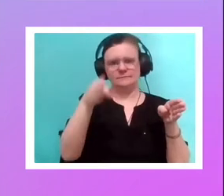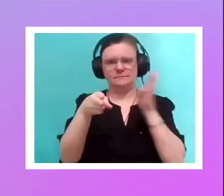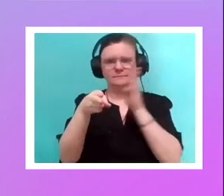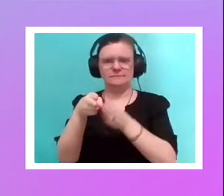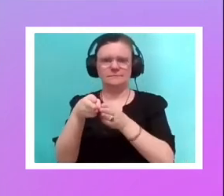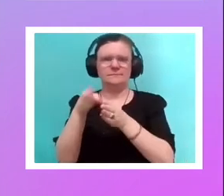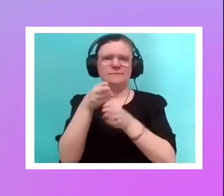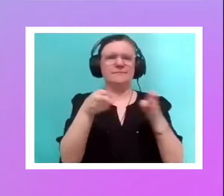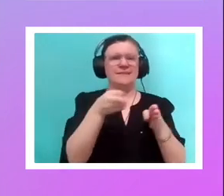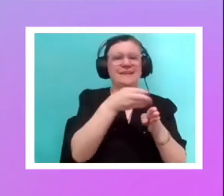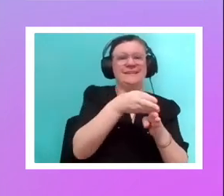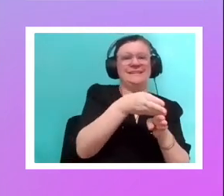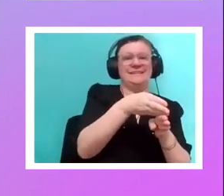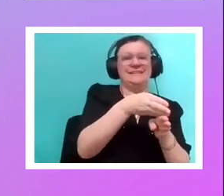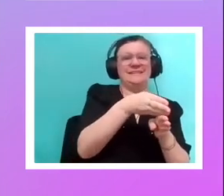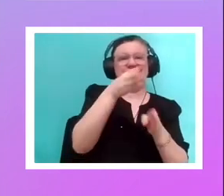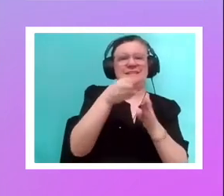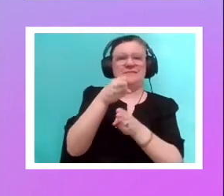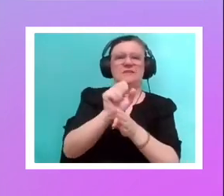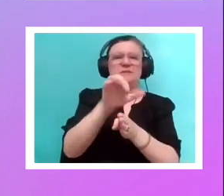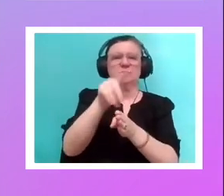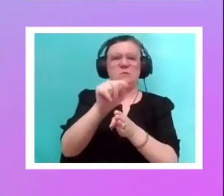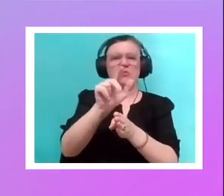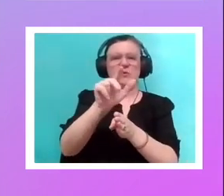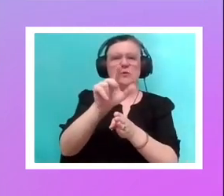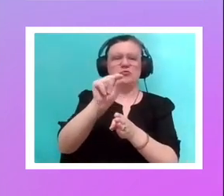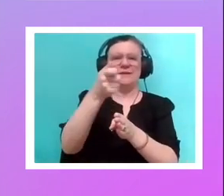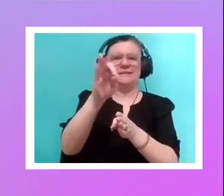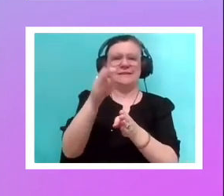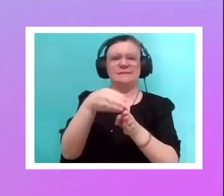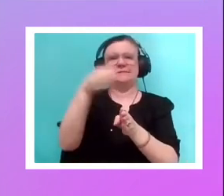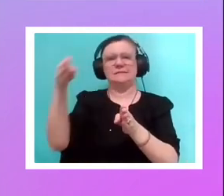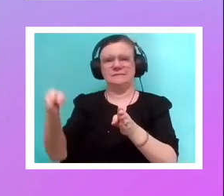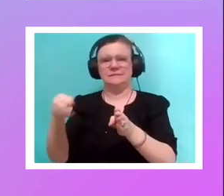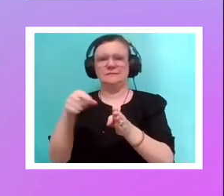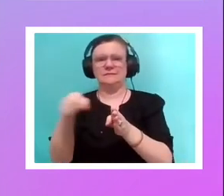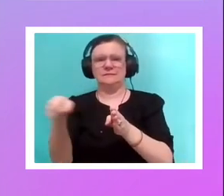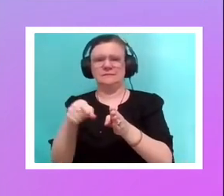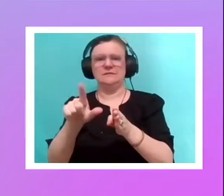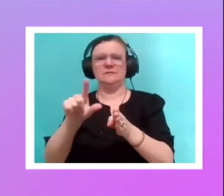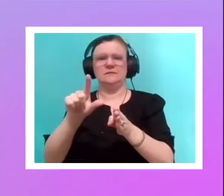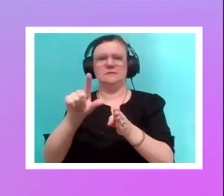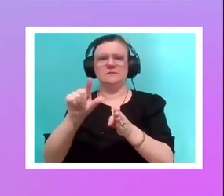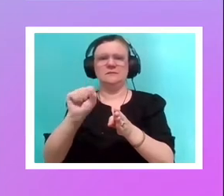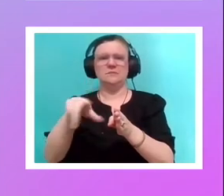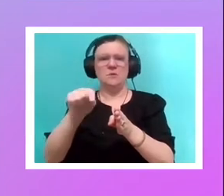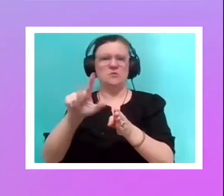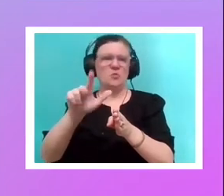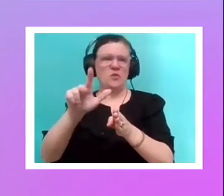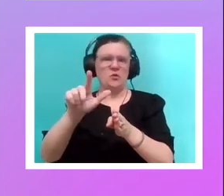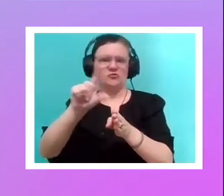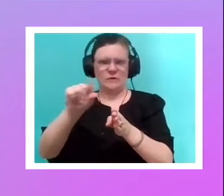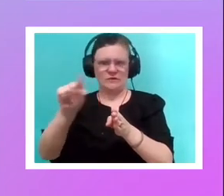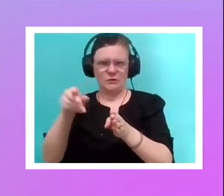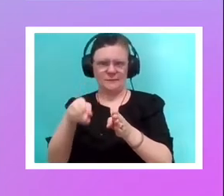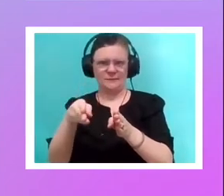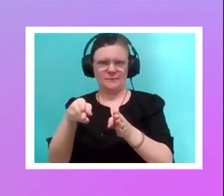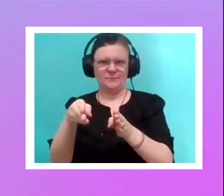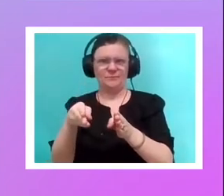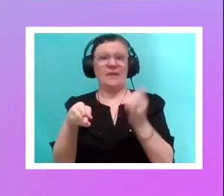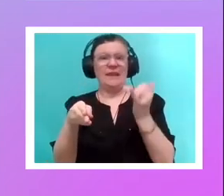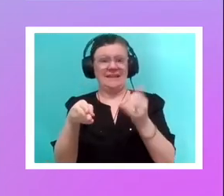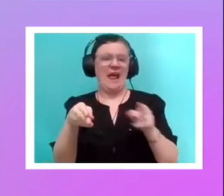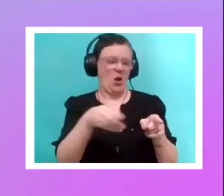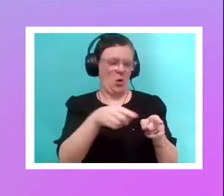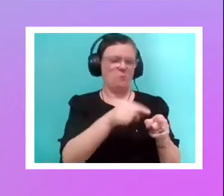23rd of September 2018 needed to be compliant by 23rd of September 2020. Now that those first two